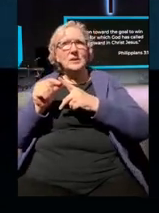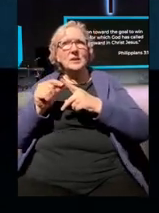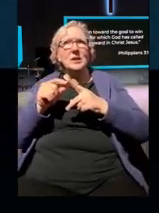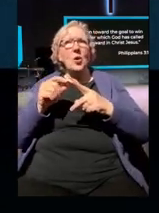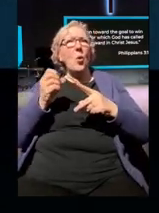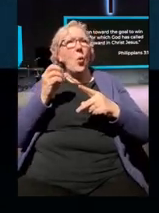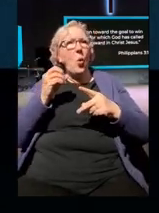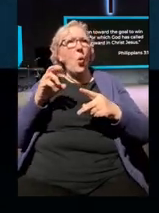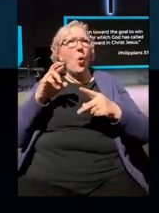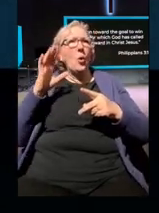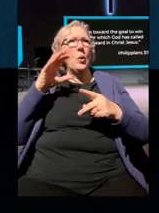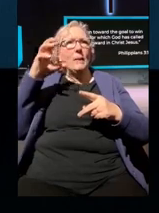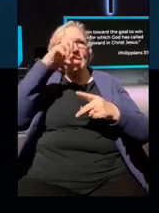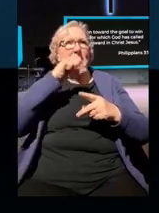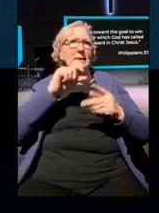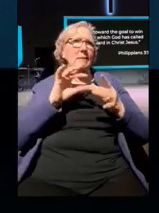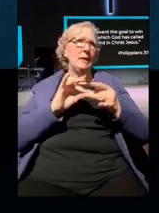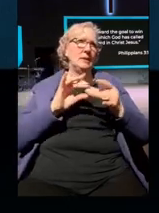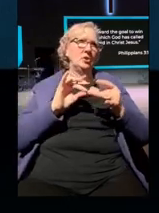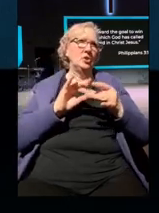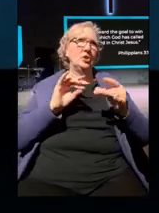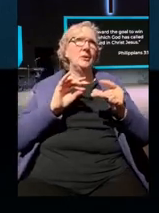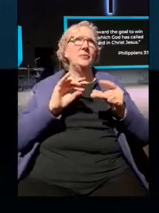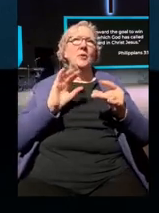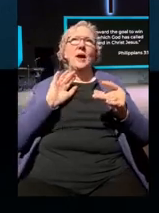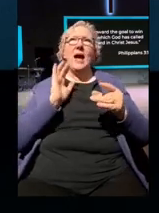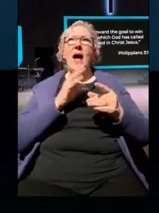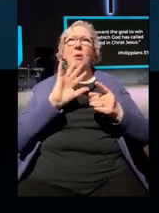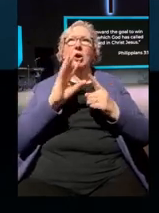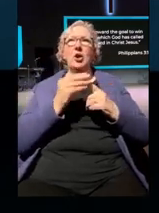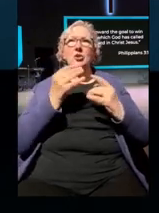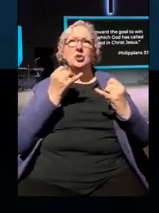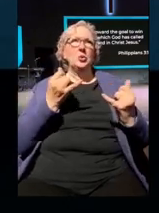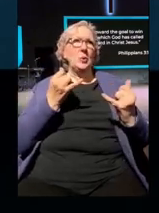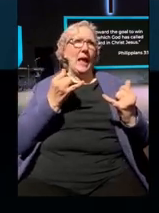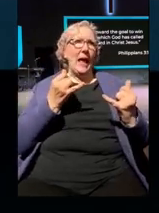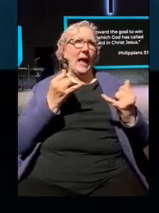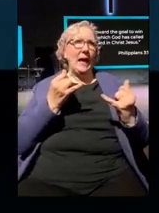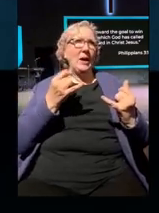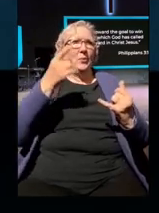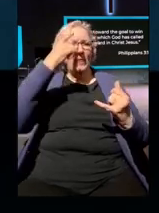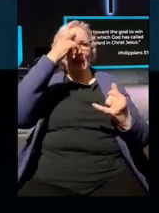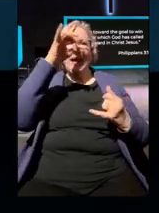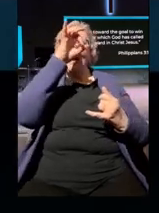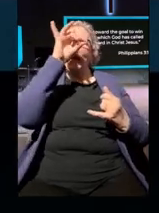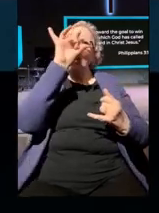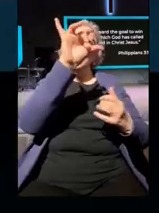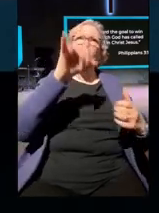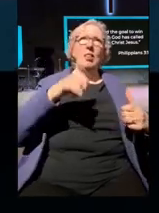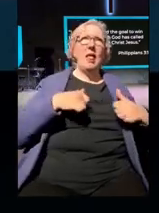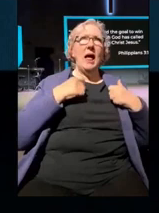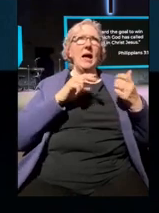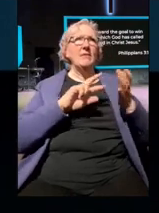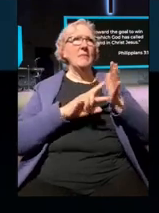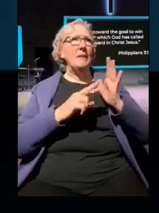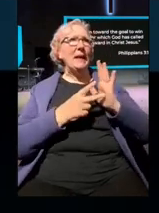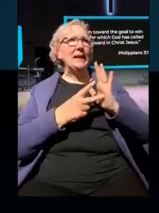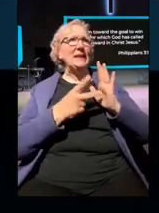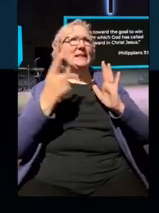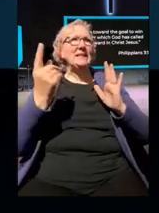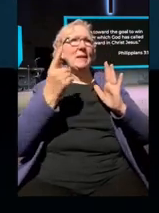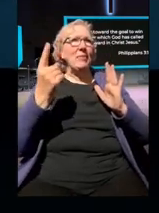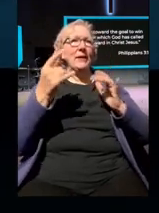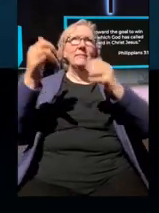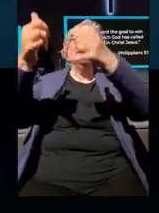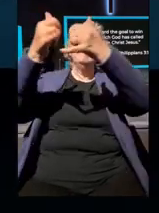In our culture today, we often think of eternal life as something that we get after we die. That's